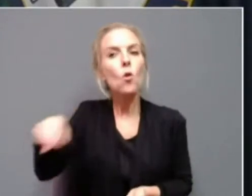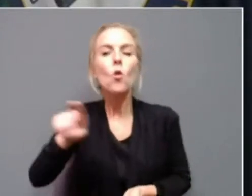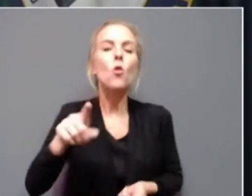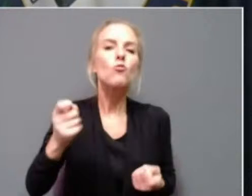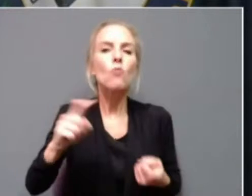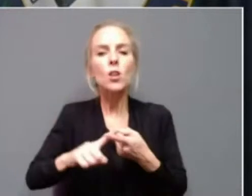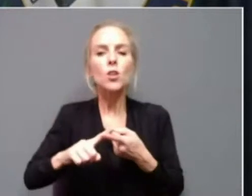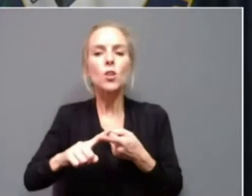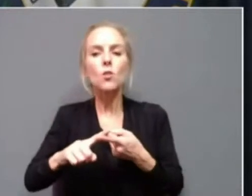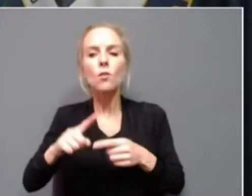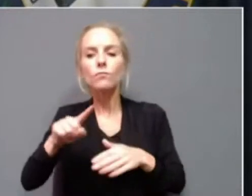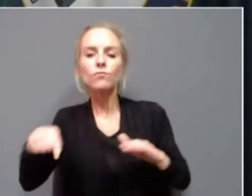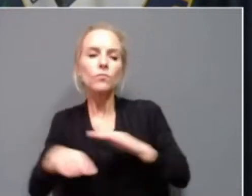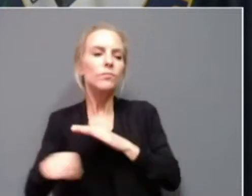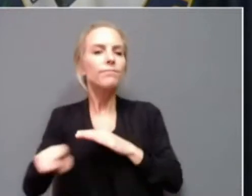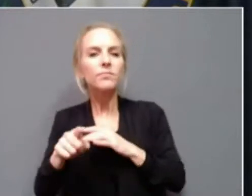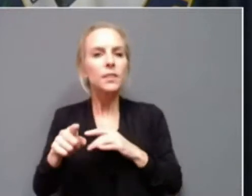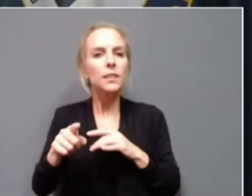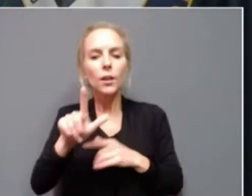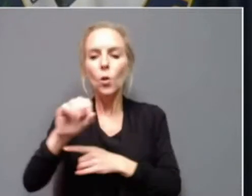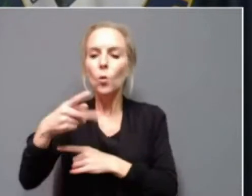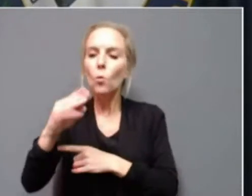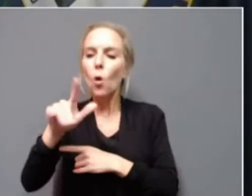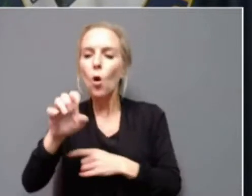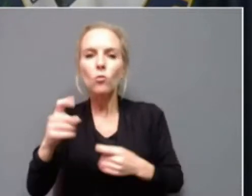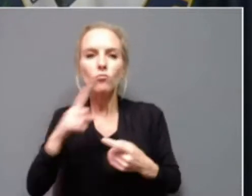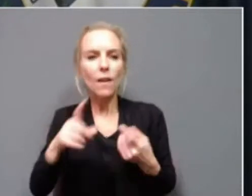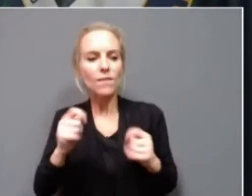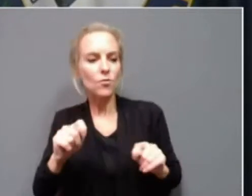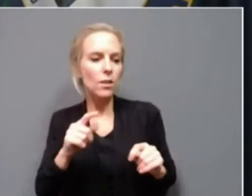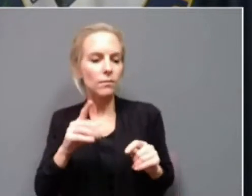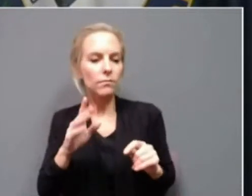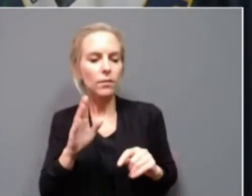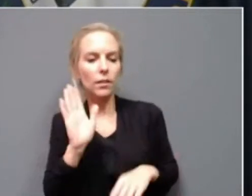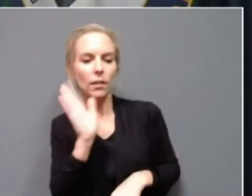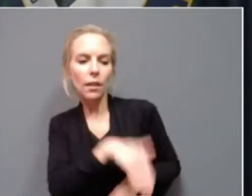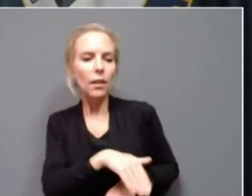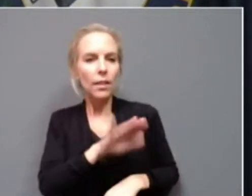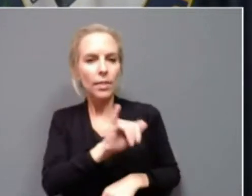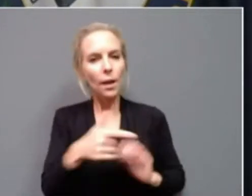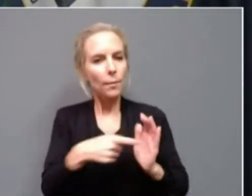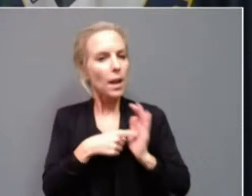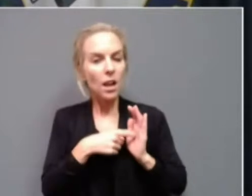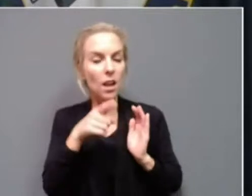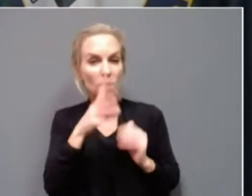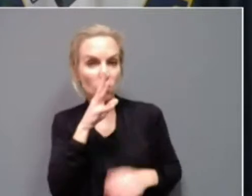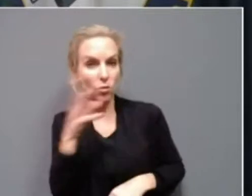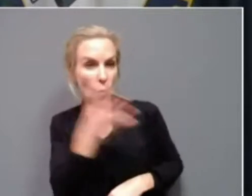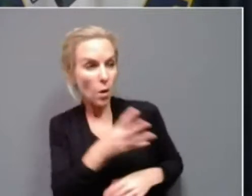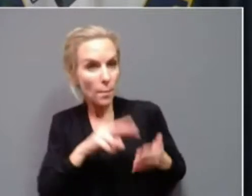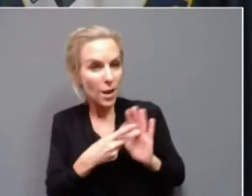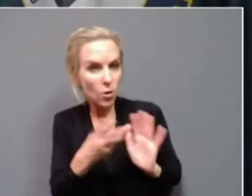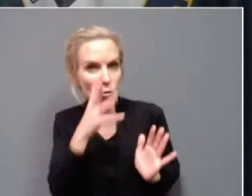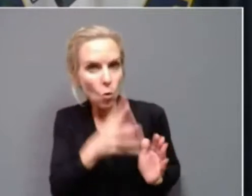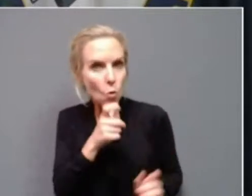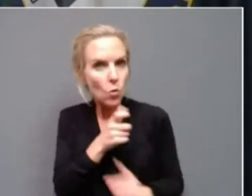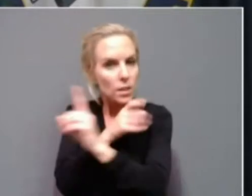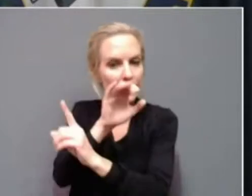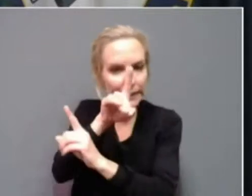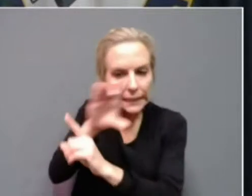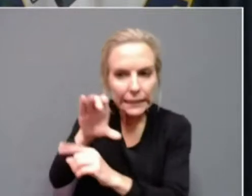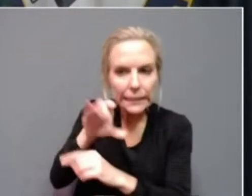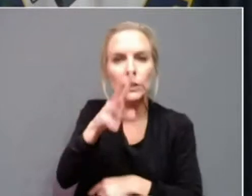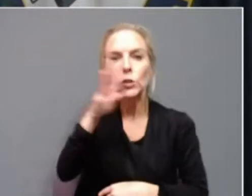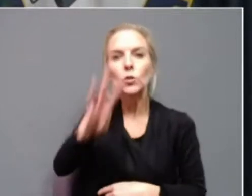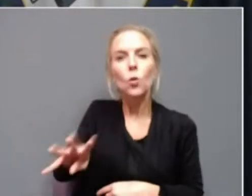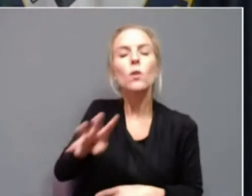out, just remember, you're facing the same COVID as everybody else, but you're ignoring the CDC, you're ignoring the State Department of Public